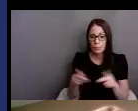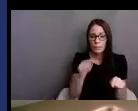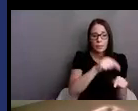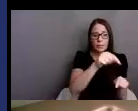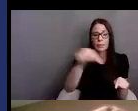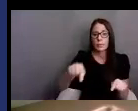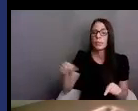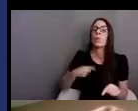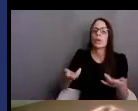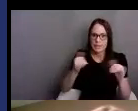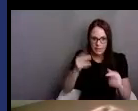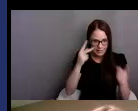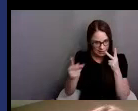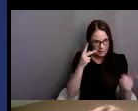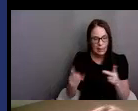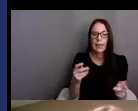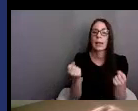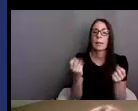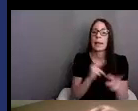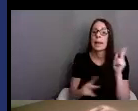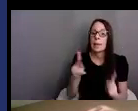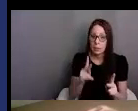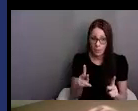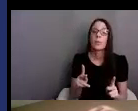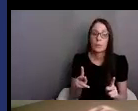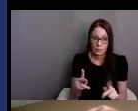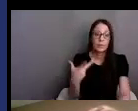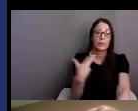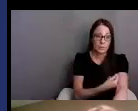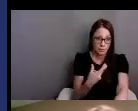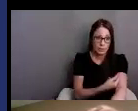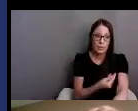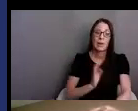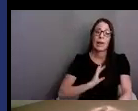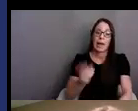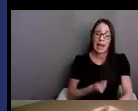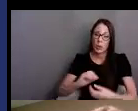still seeing a lot of folks being vaccinated, and our numbers are still pushing up.